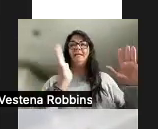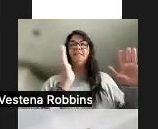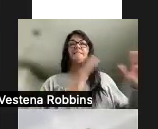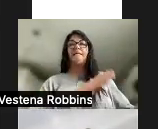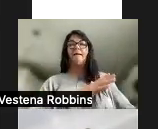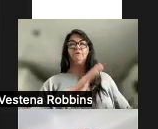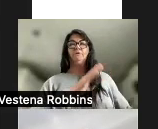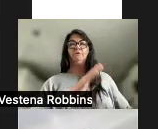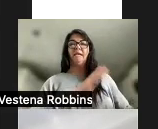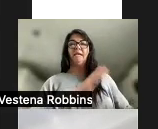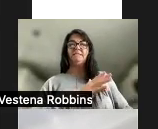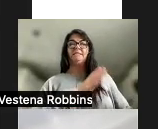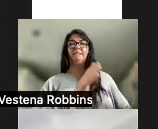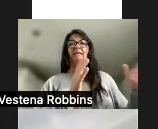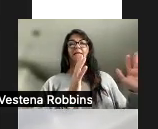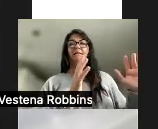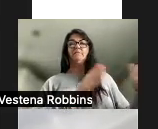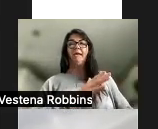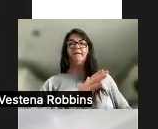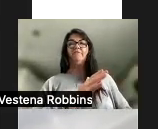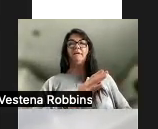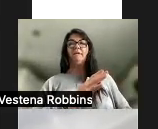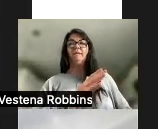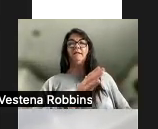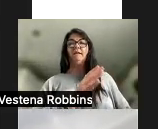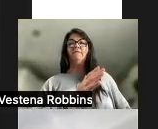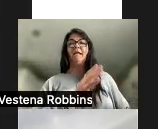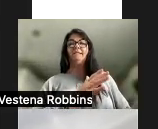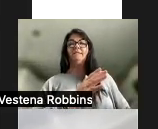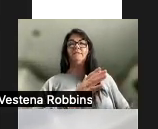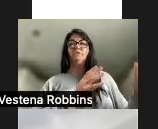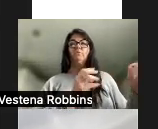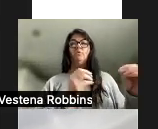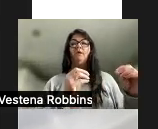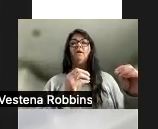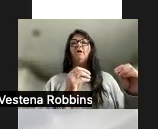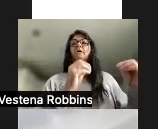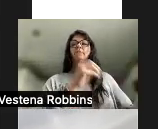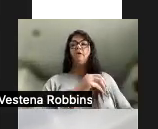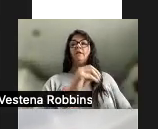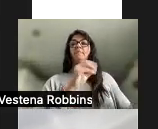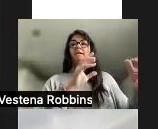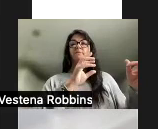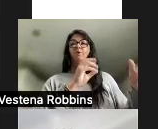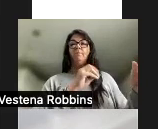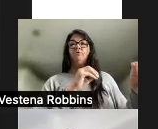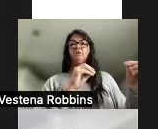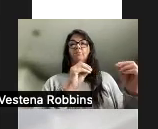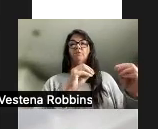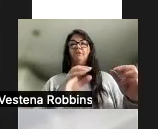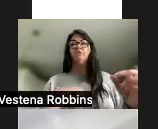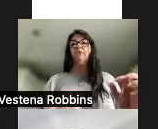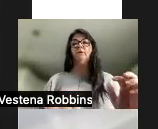the need to simultaneously expand availability of and access to more community-based